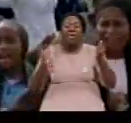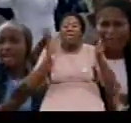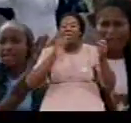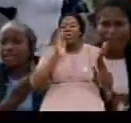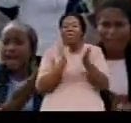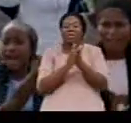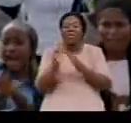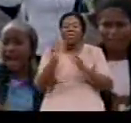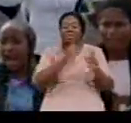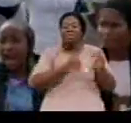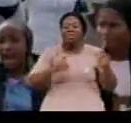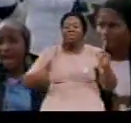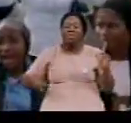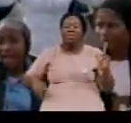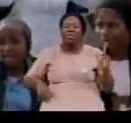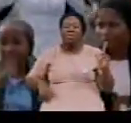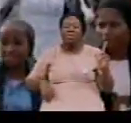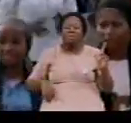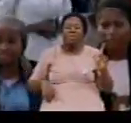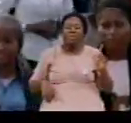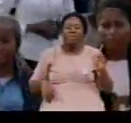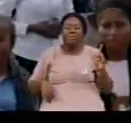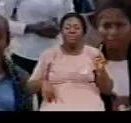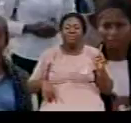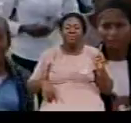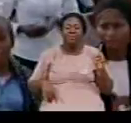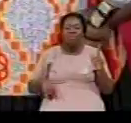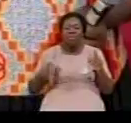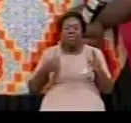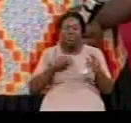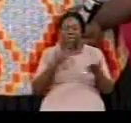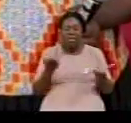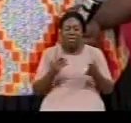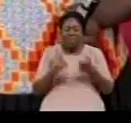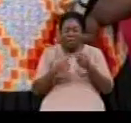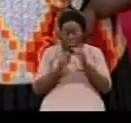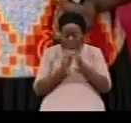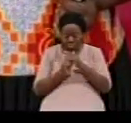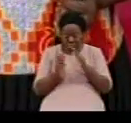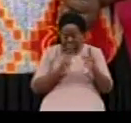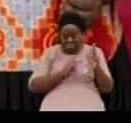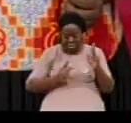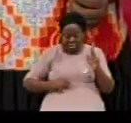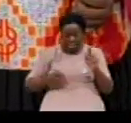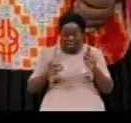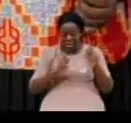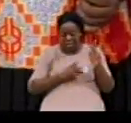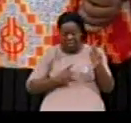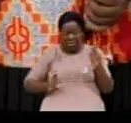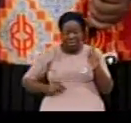Lord. Hallelujah. We are here to worship the King of Kings, the Lord of Lords.